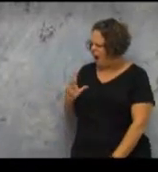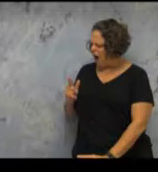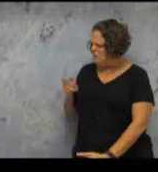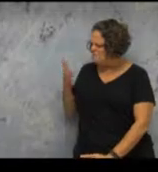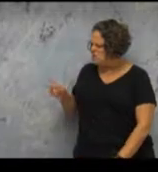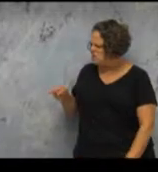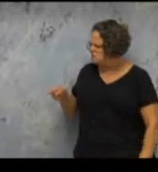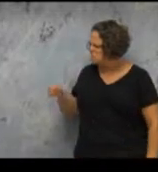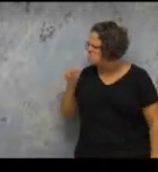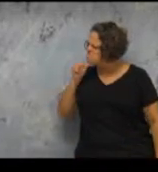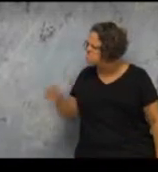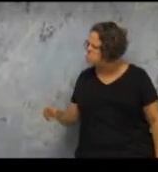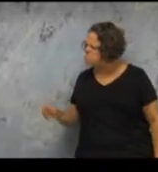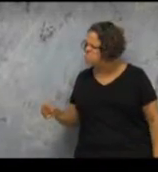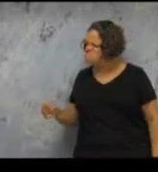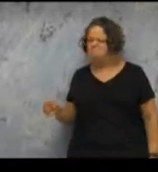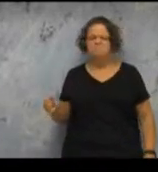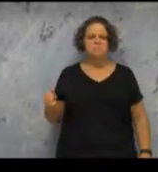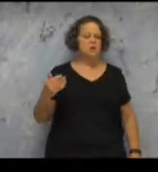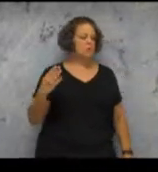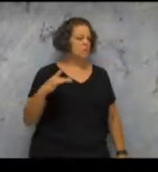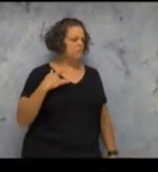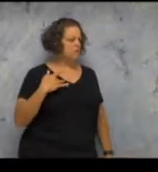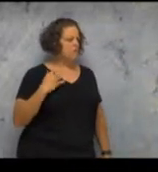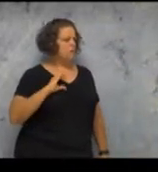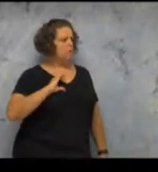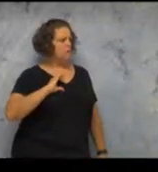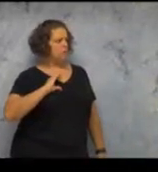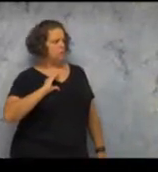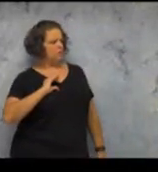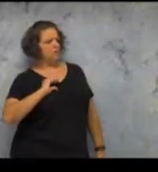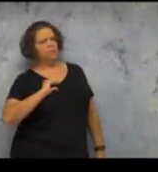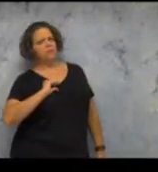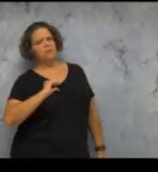not." Then blue would feel bad about being blue.